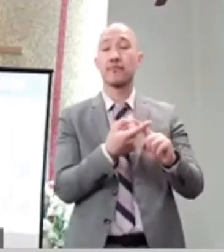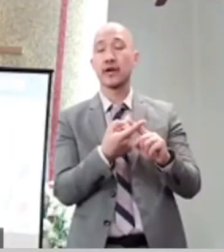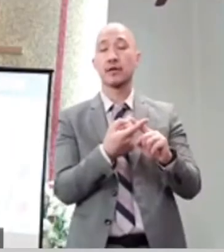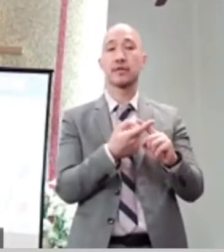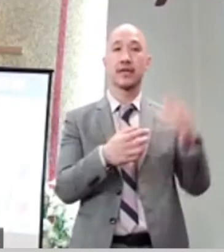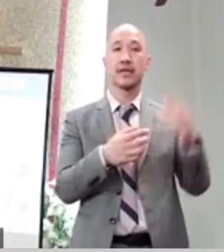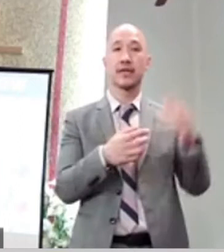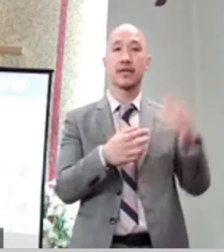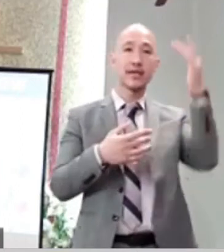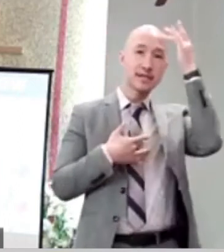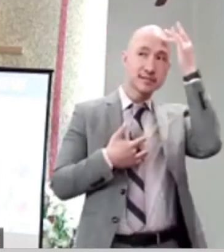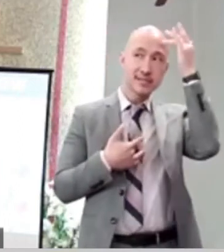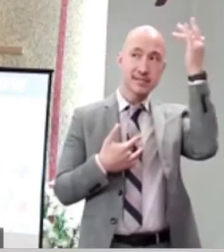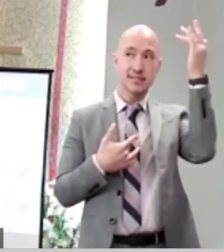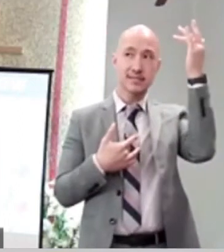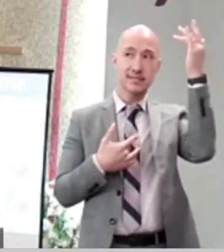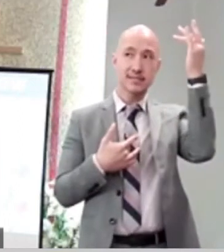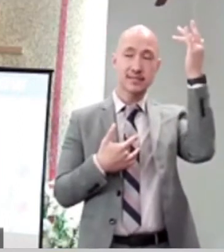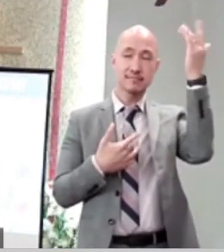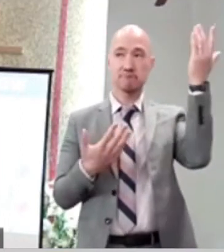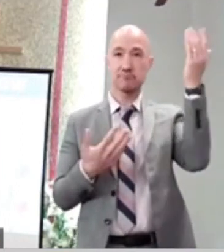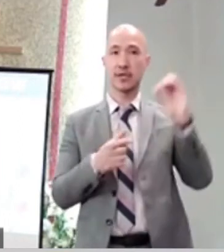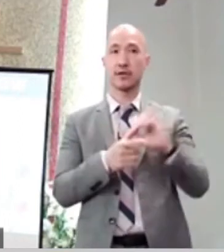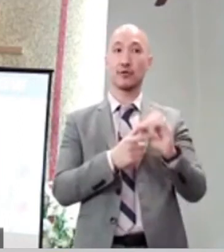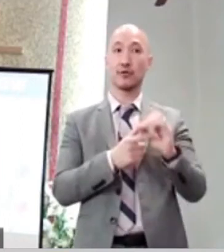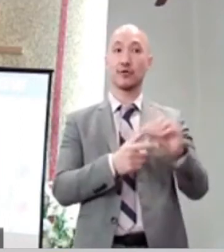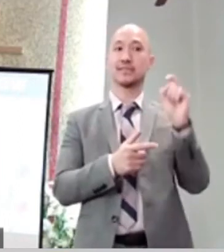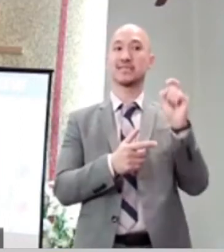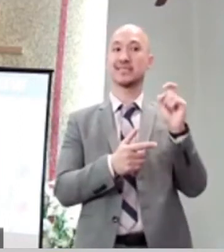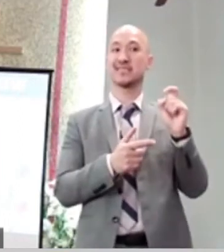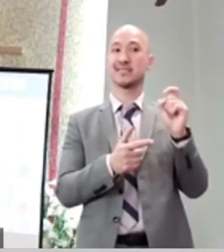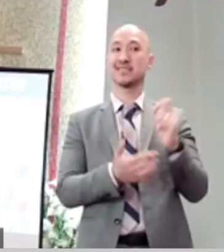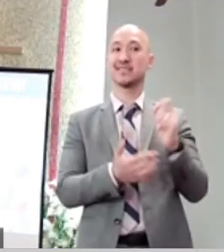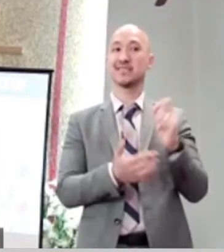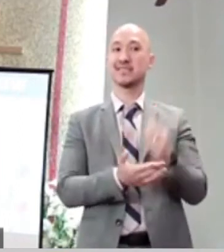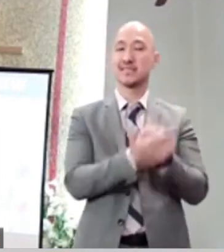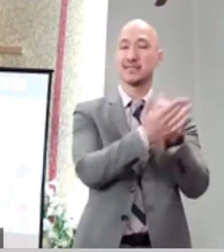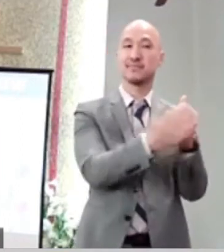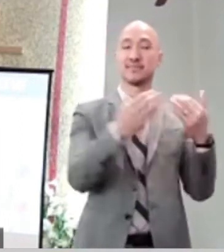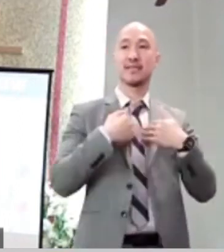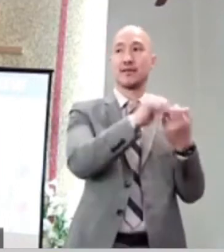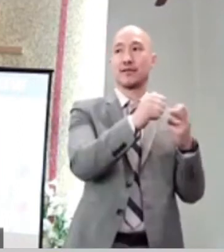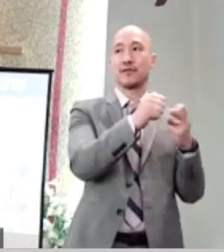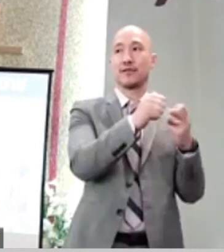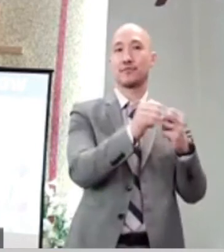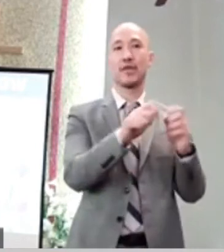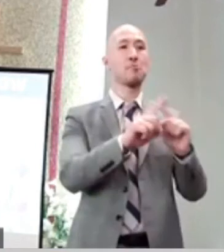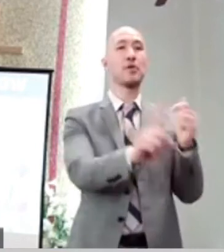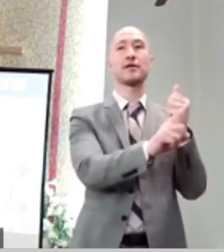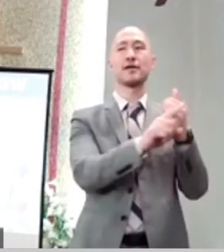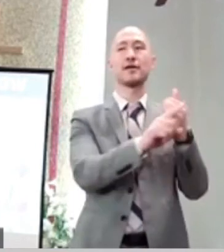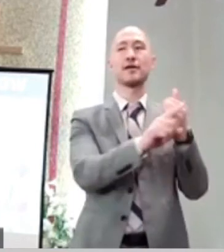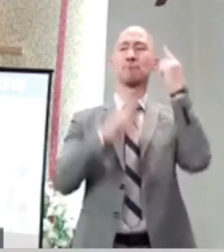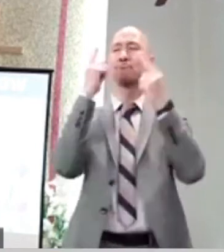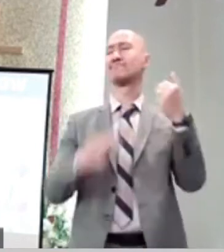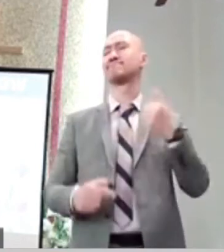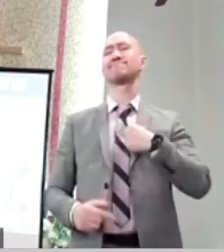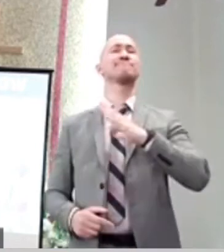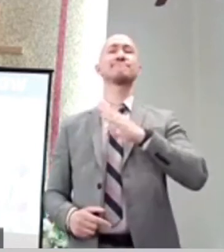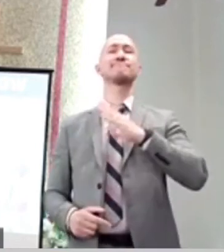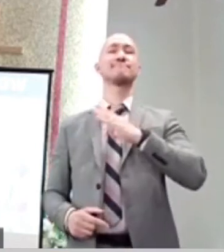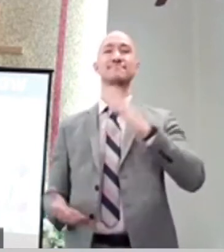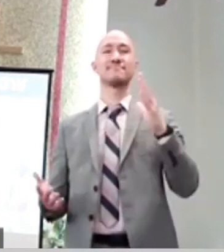but they don't think they're sick. They think they're fine. And we're like, well, you're really not. You should go see a doctor. And tell me how hard it is to bring them